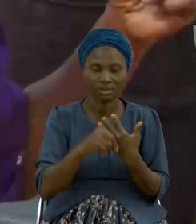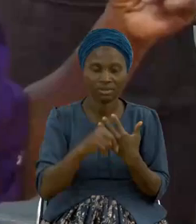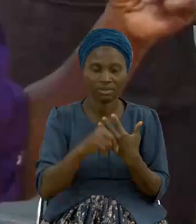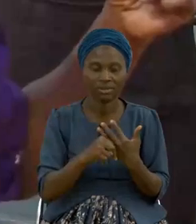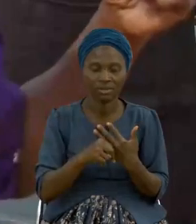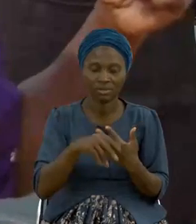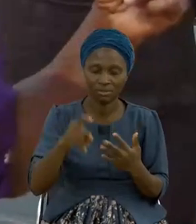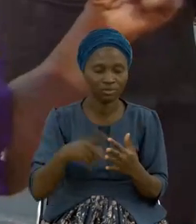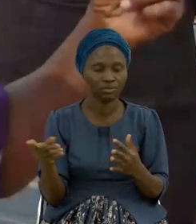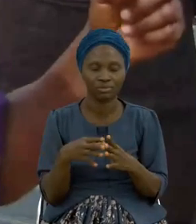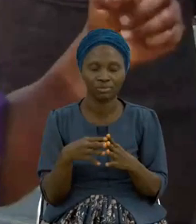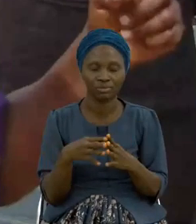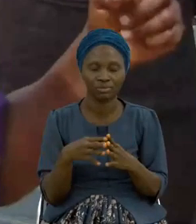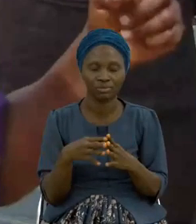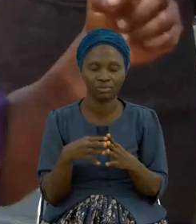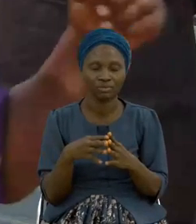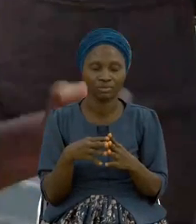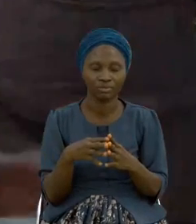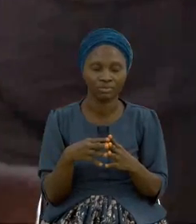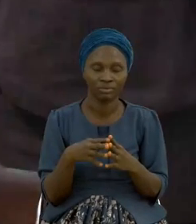kill for the incurable